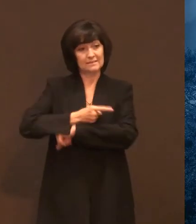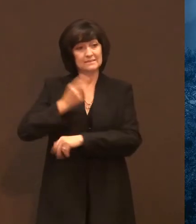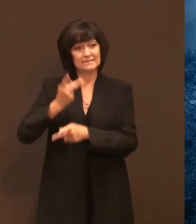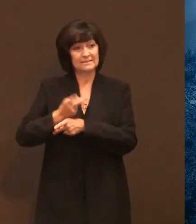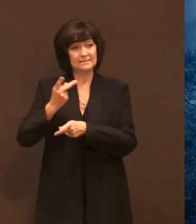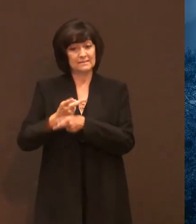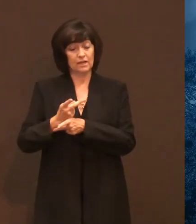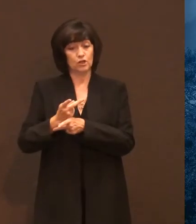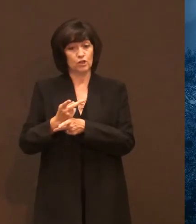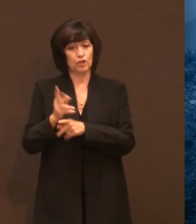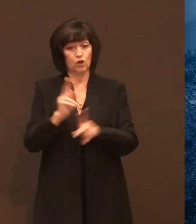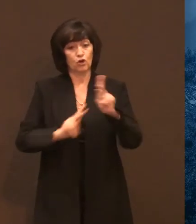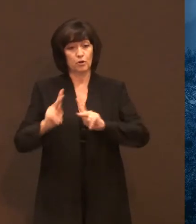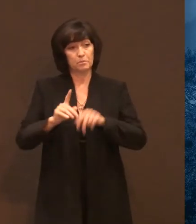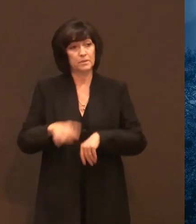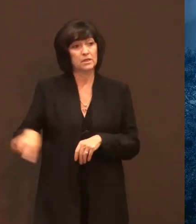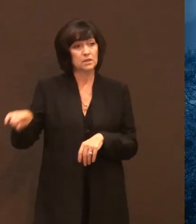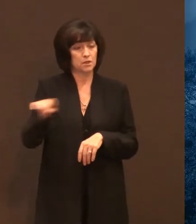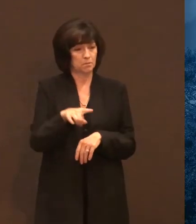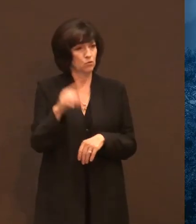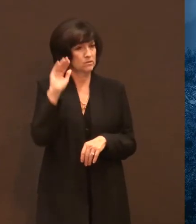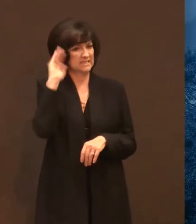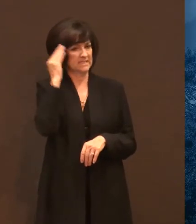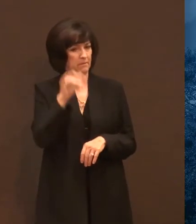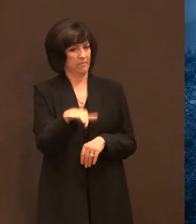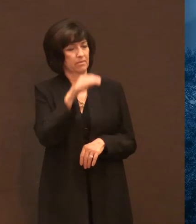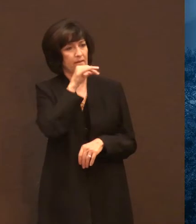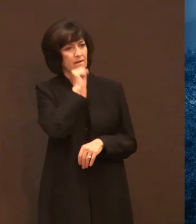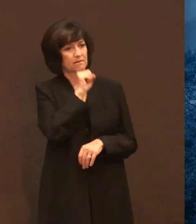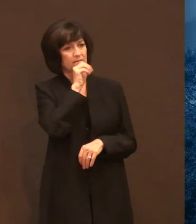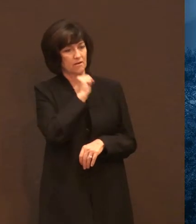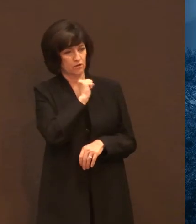spring is that it seems like that's ought